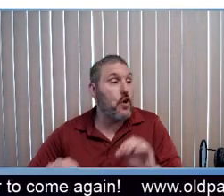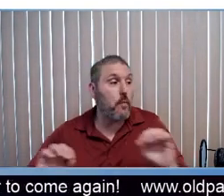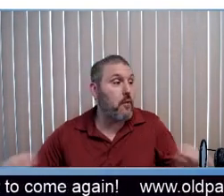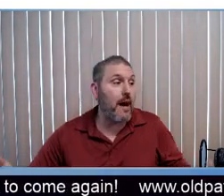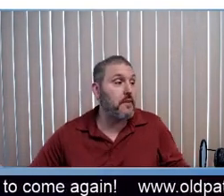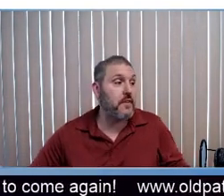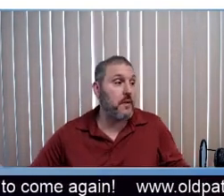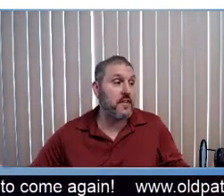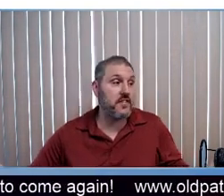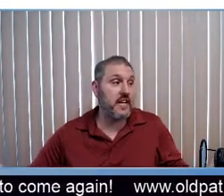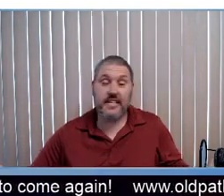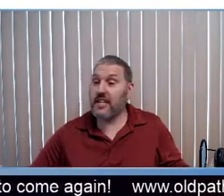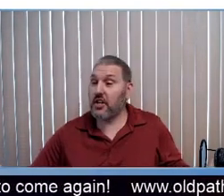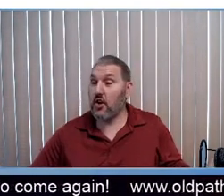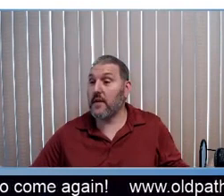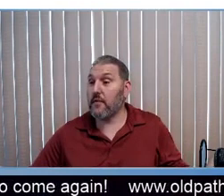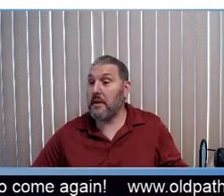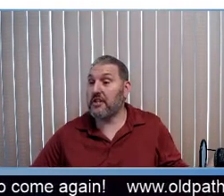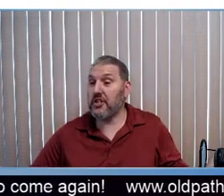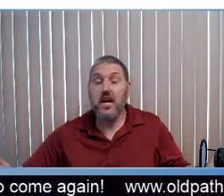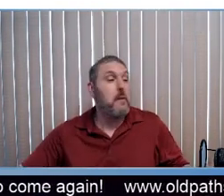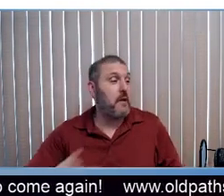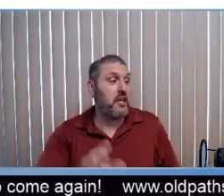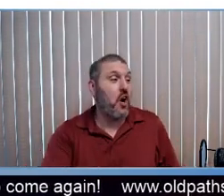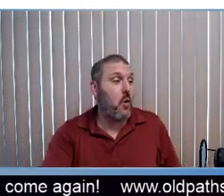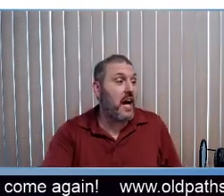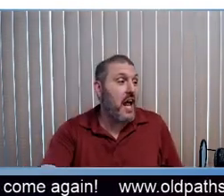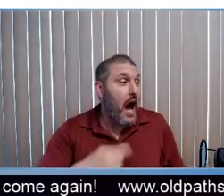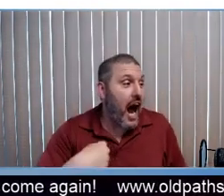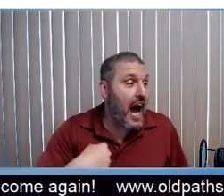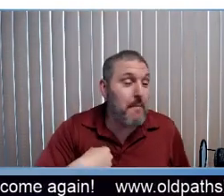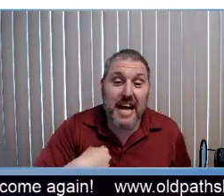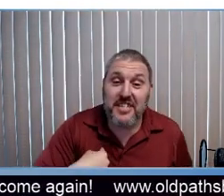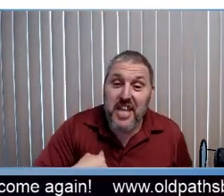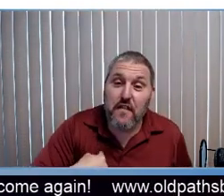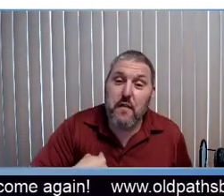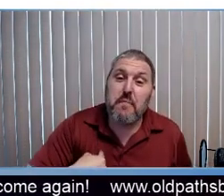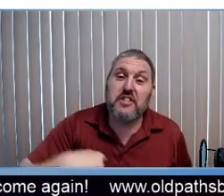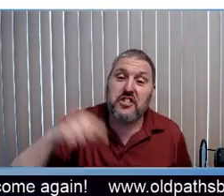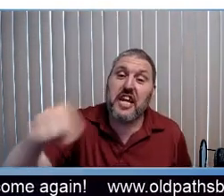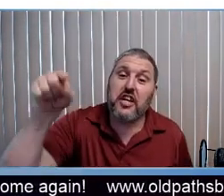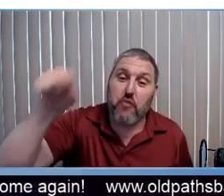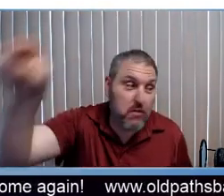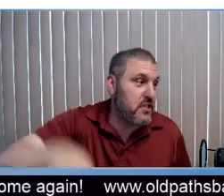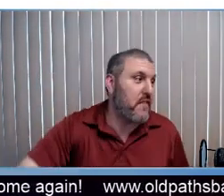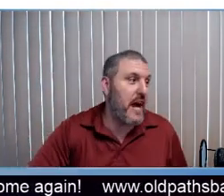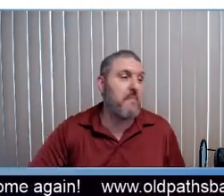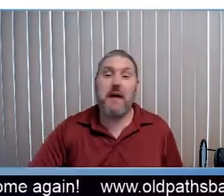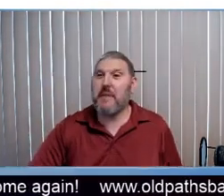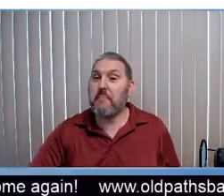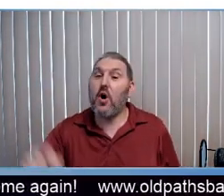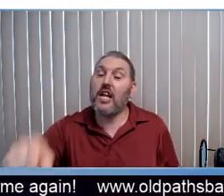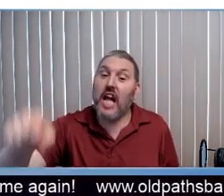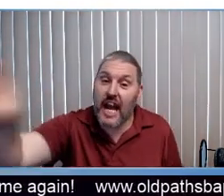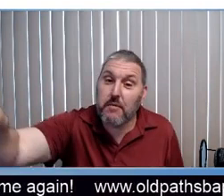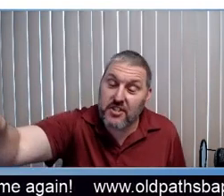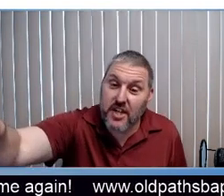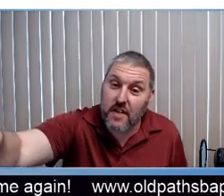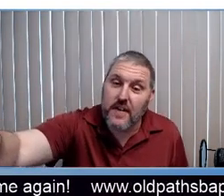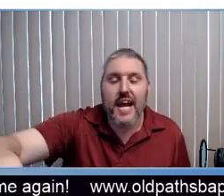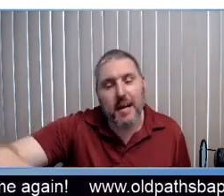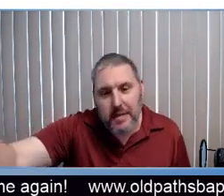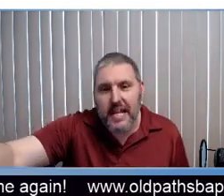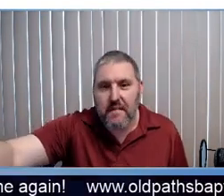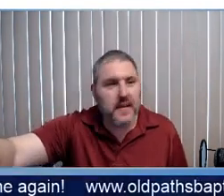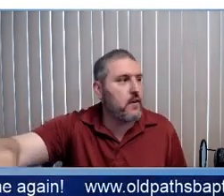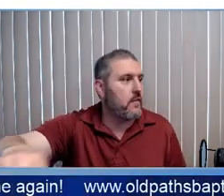I have no problem with assessing the current information. But you know what? I myself have been stinking crucified by people online with